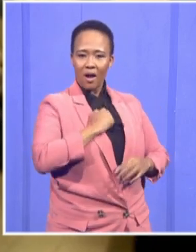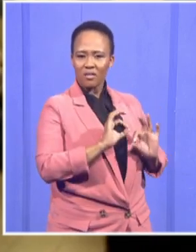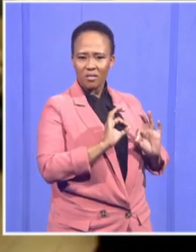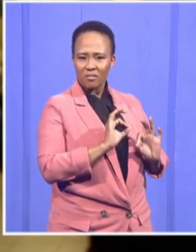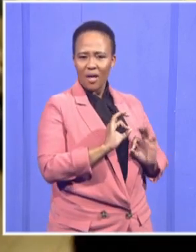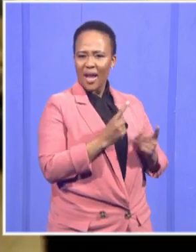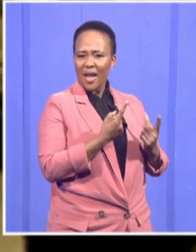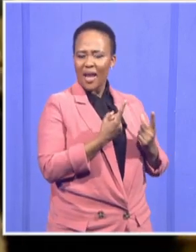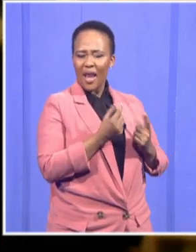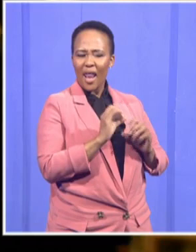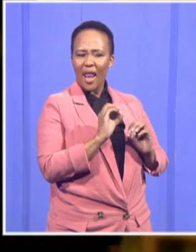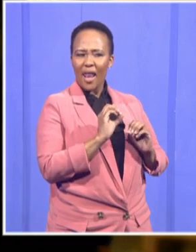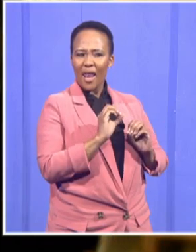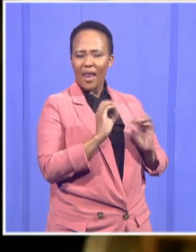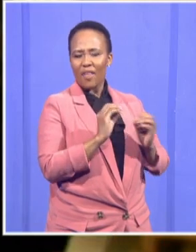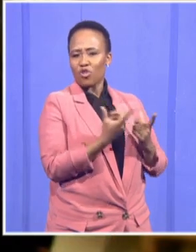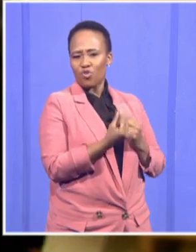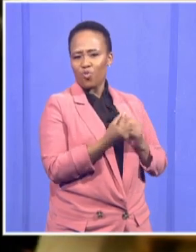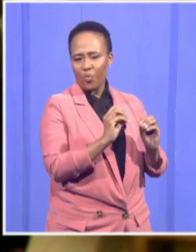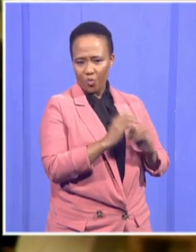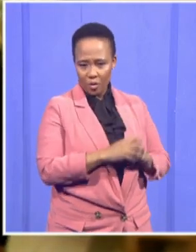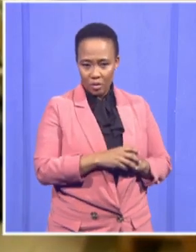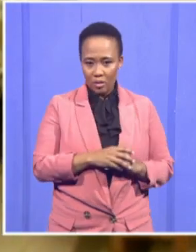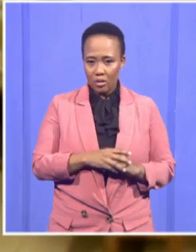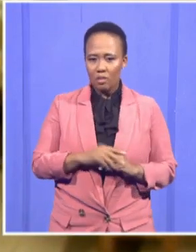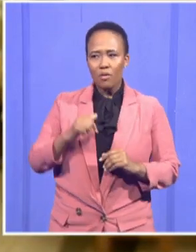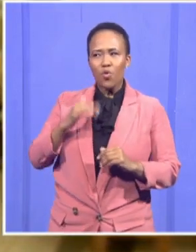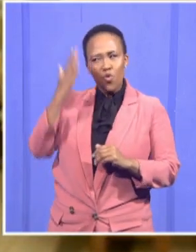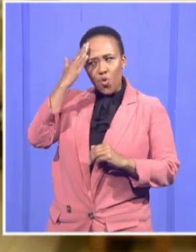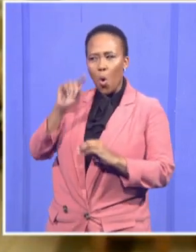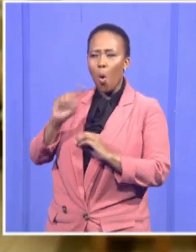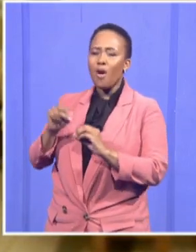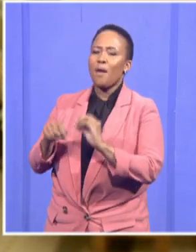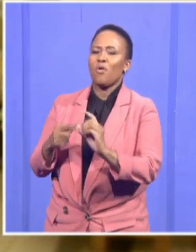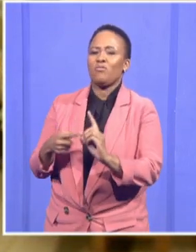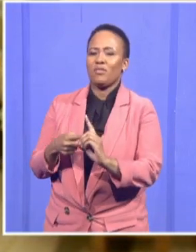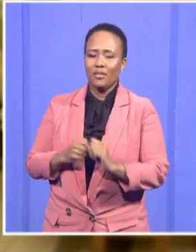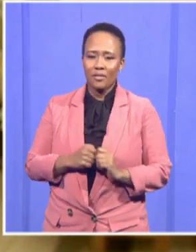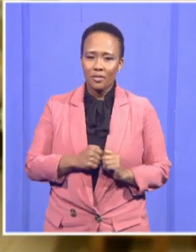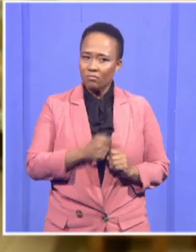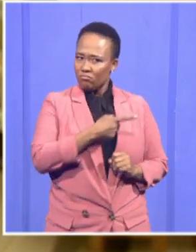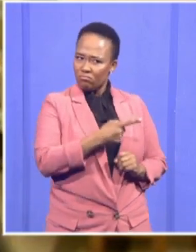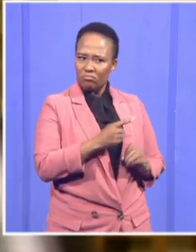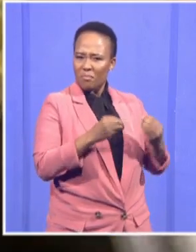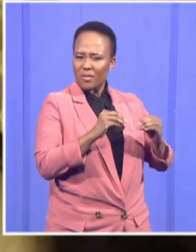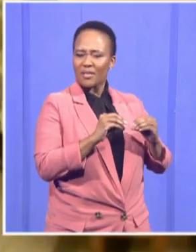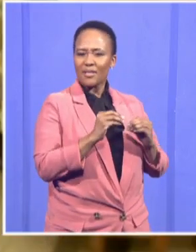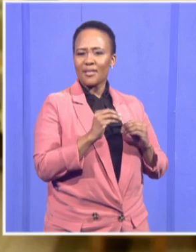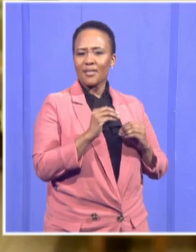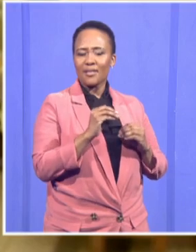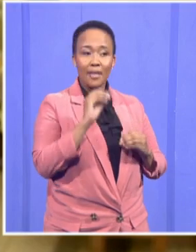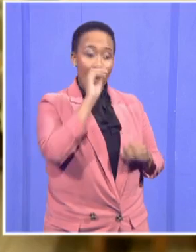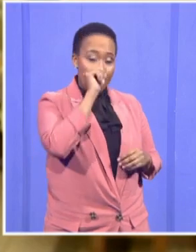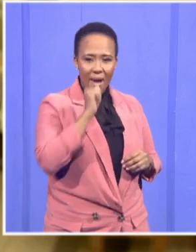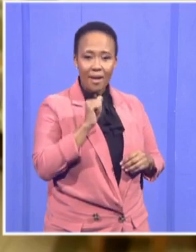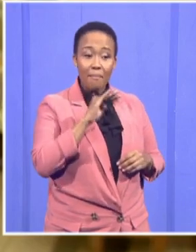forward? Well, he's a businessman, and his businesses will suffer if he remains in custody. And he's got children that are